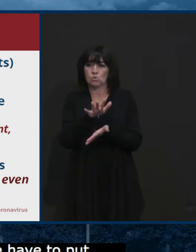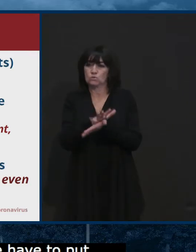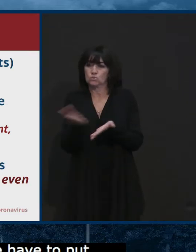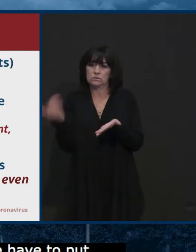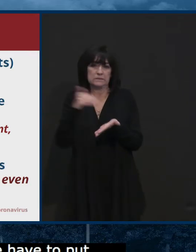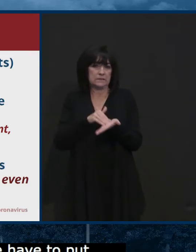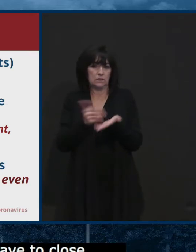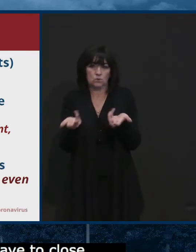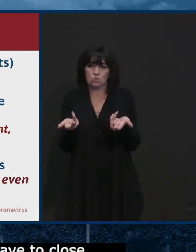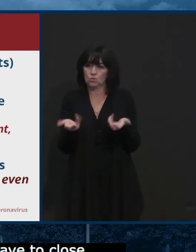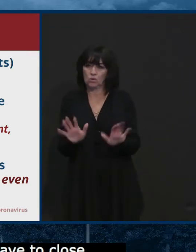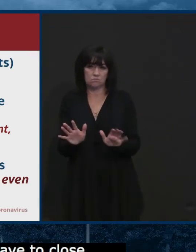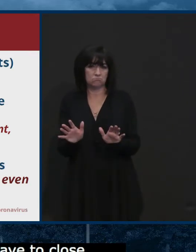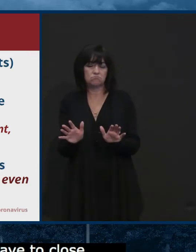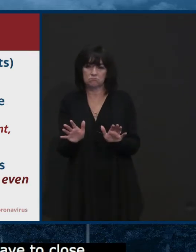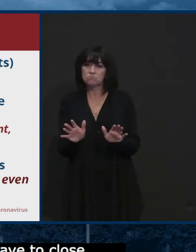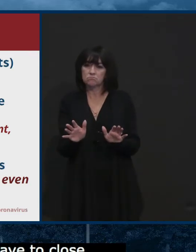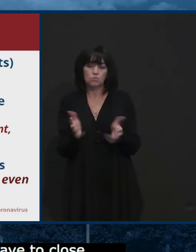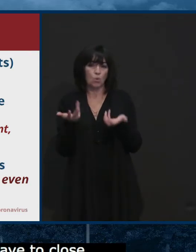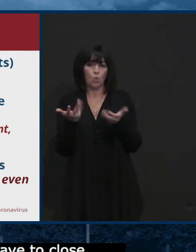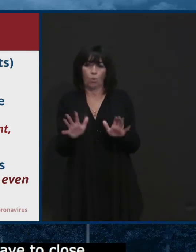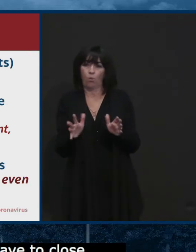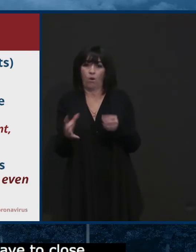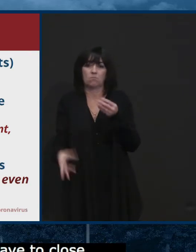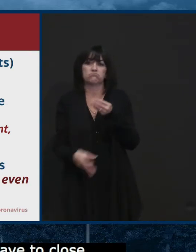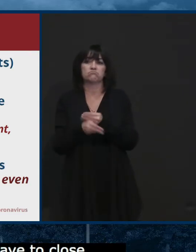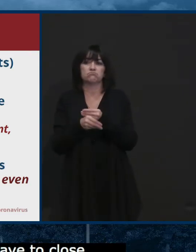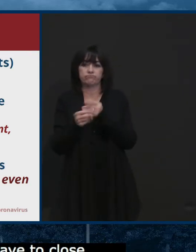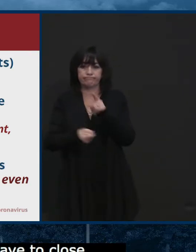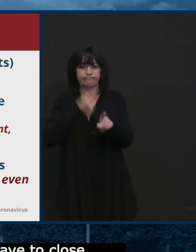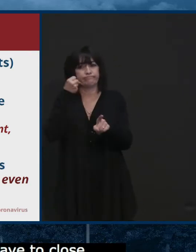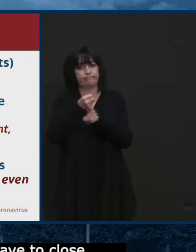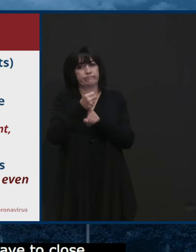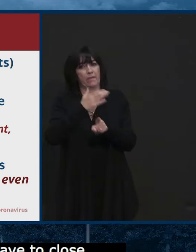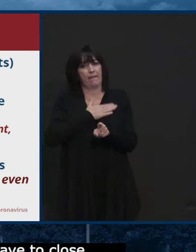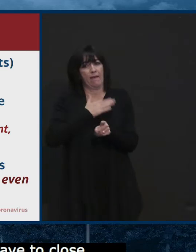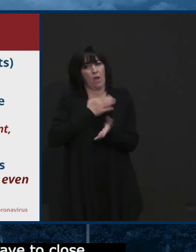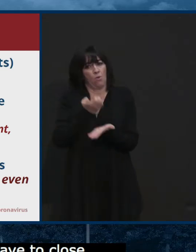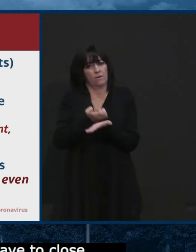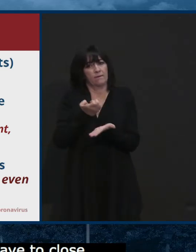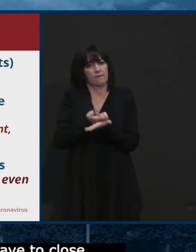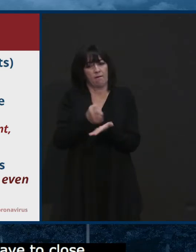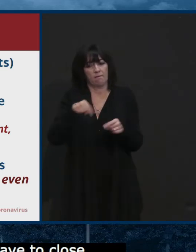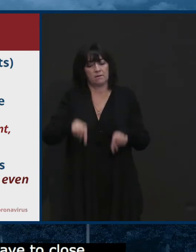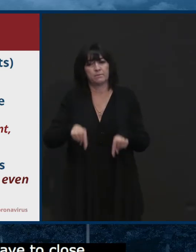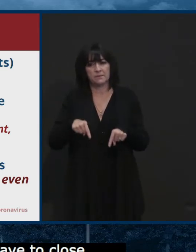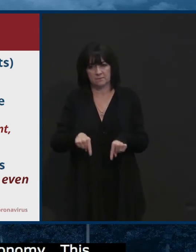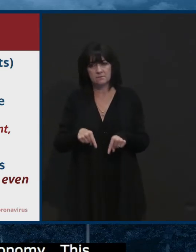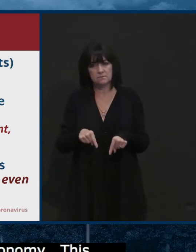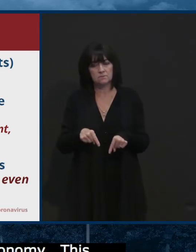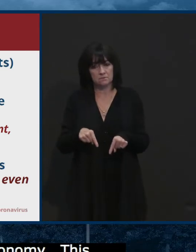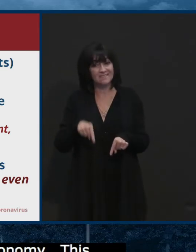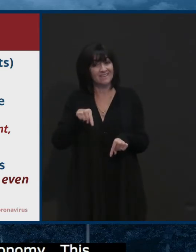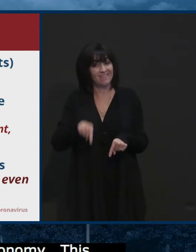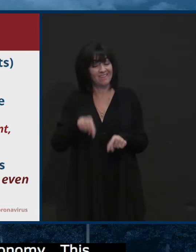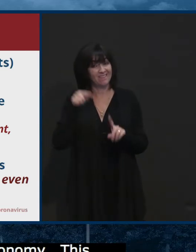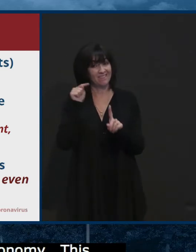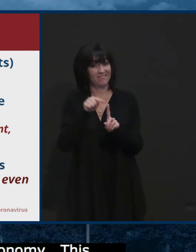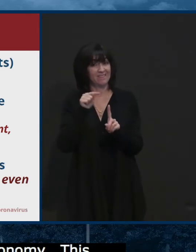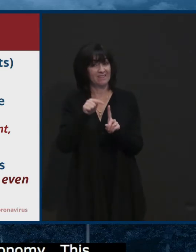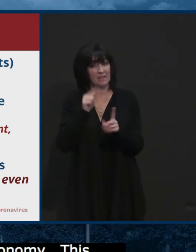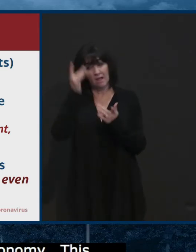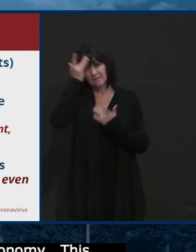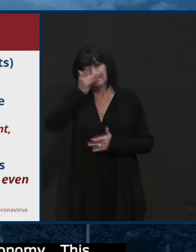and have any additional impact on the economy. This virus wants to spread, and this